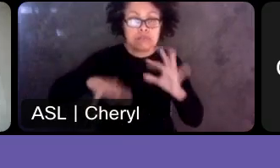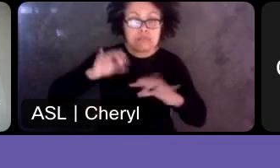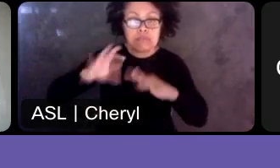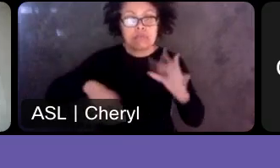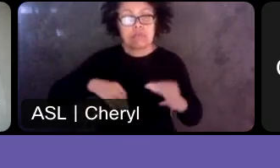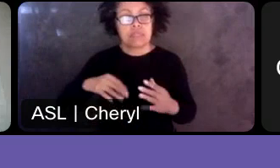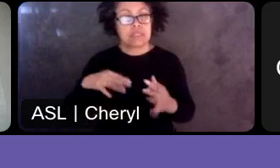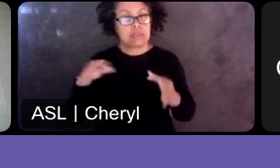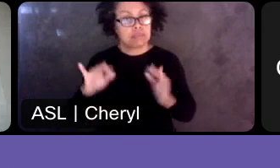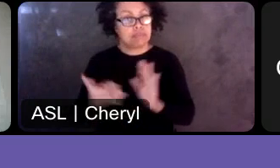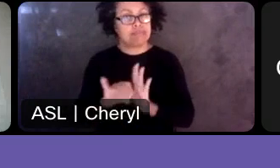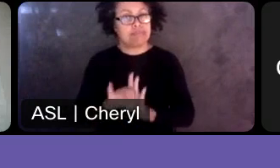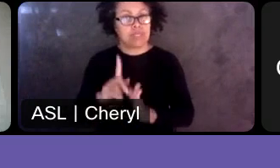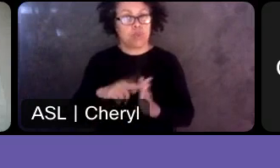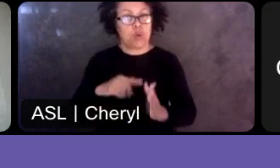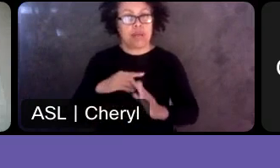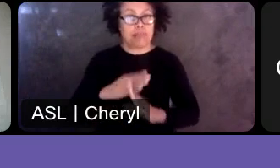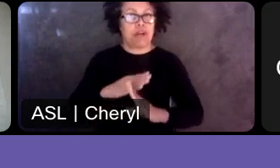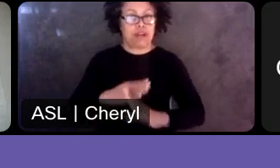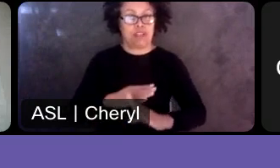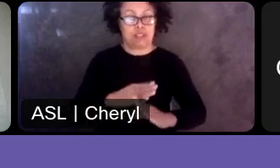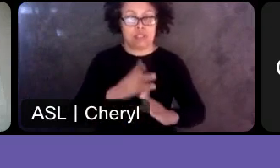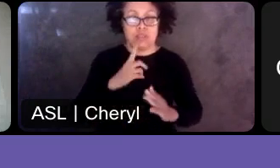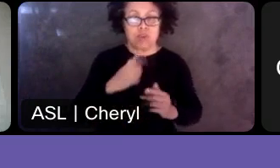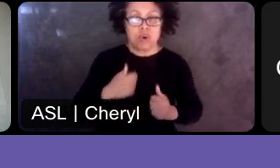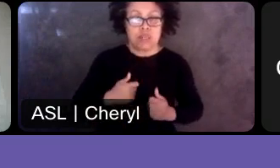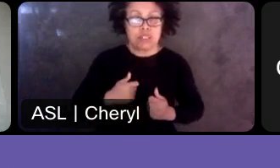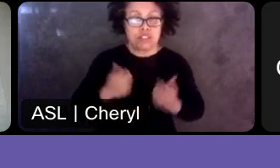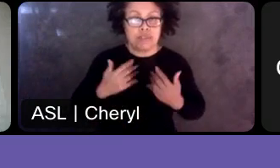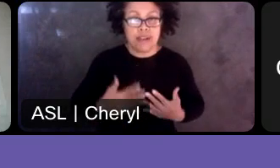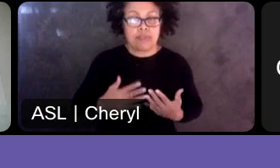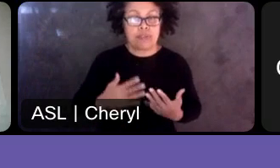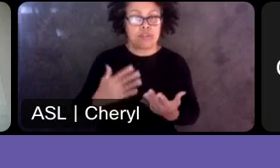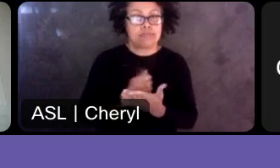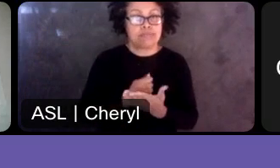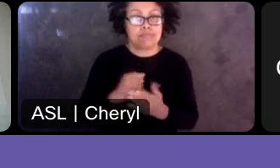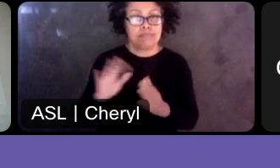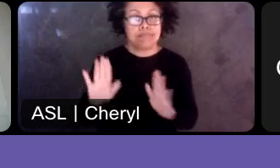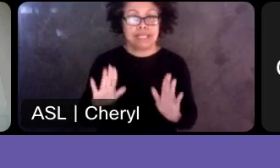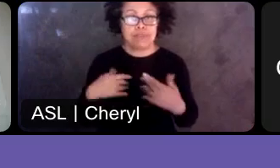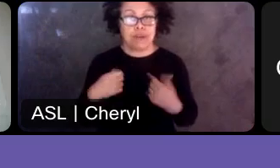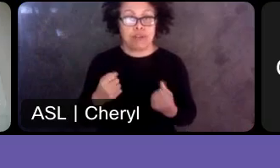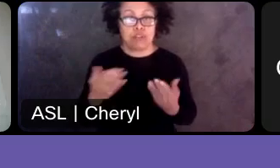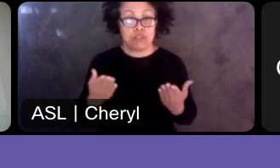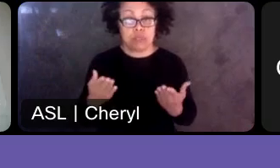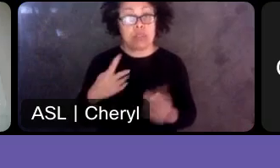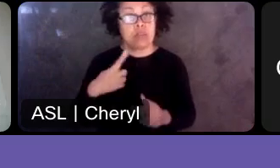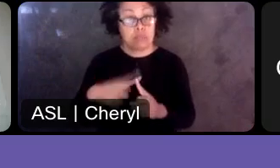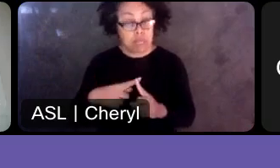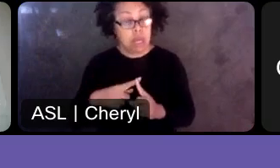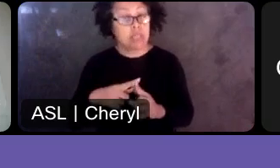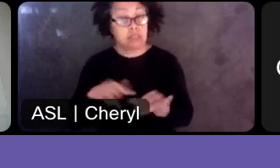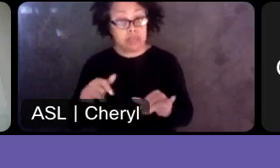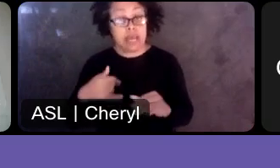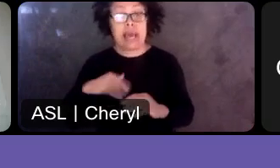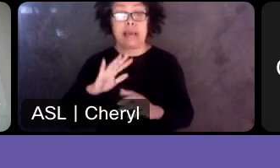the barrier survivors experience to accessing behavioral health services. We also completed consultations with